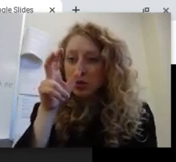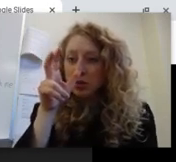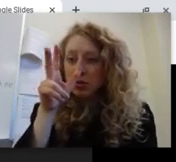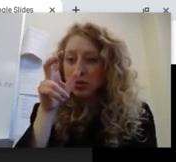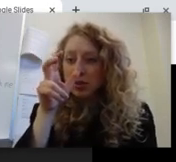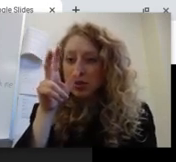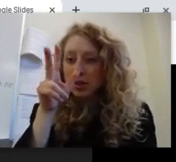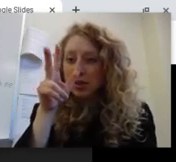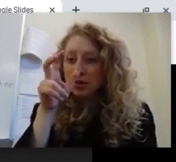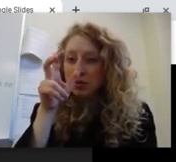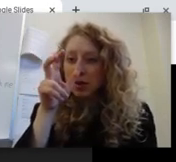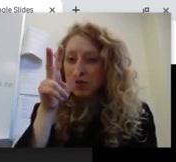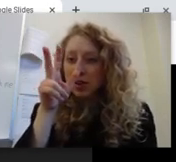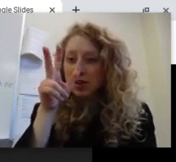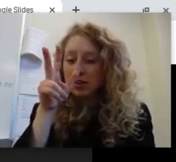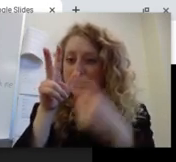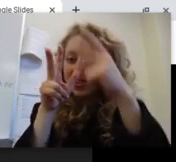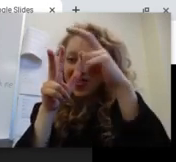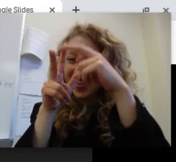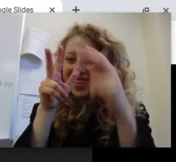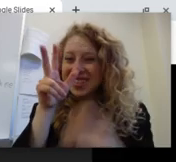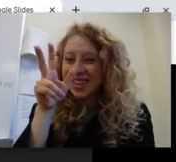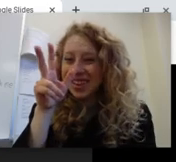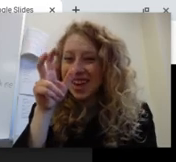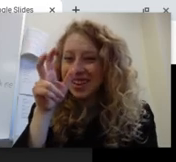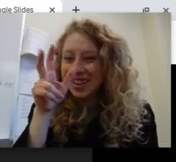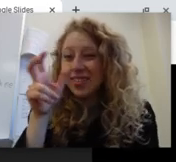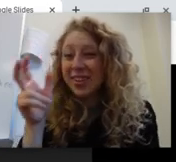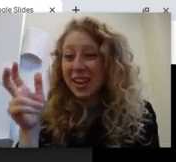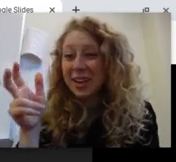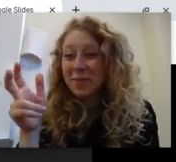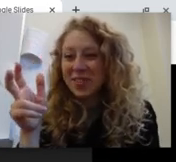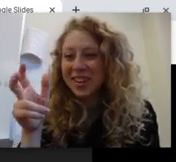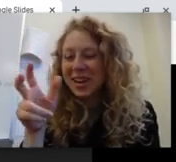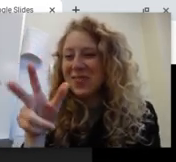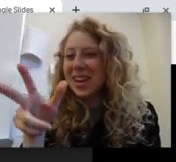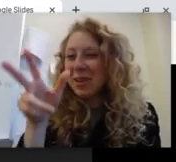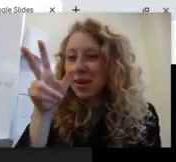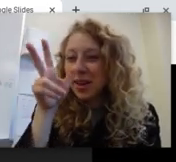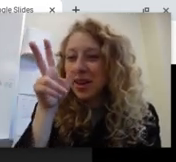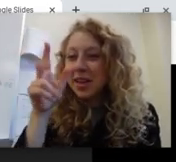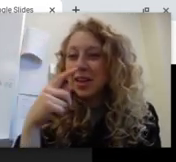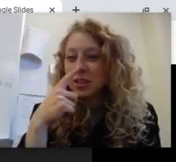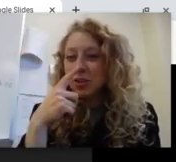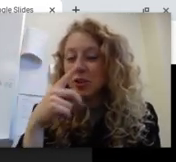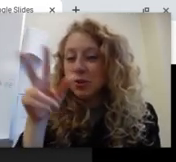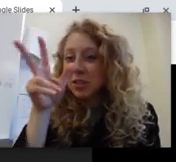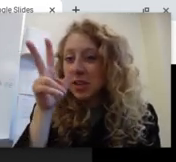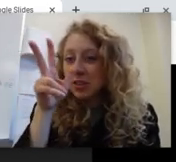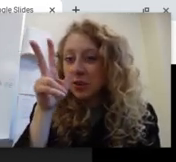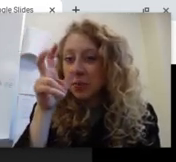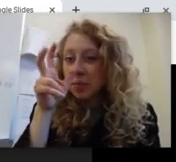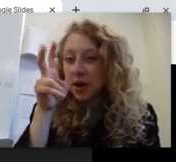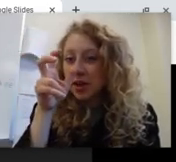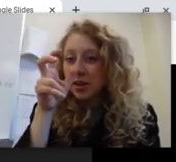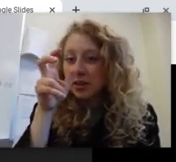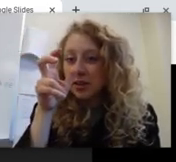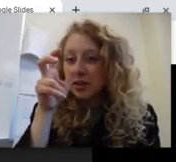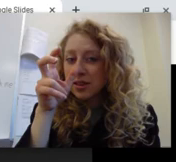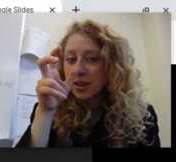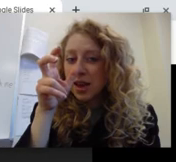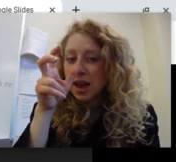I do is with my two fingers like that. I know it can feel kind of funny, but it's on your nose. So